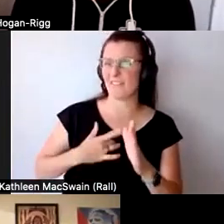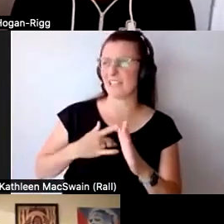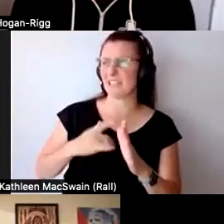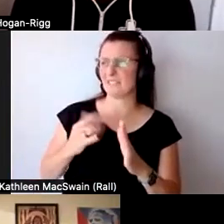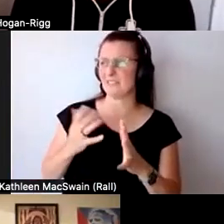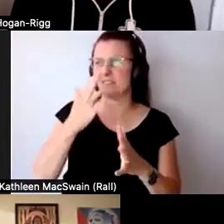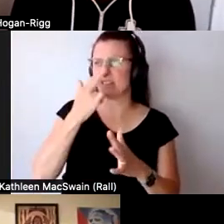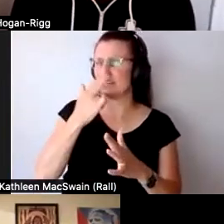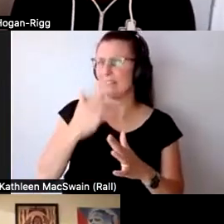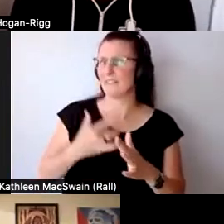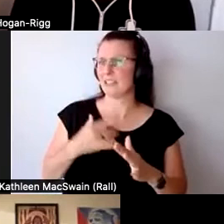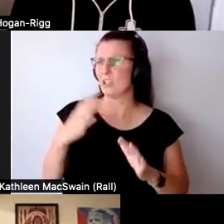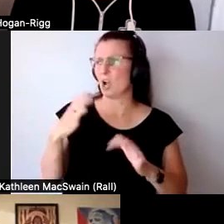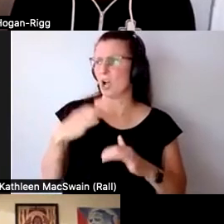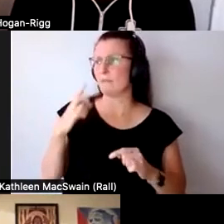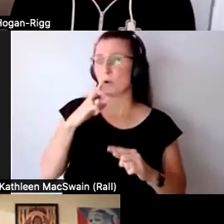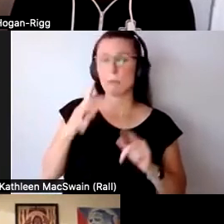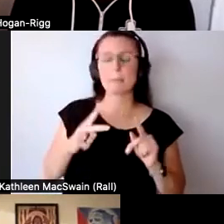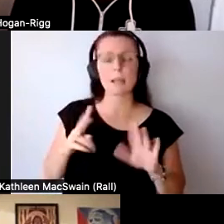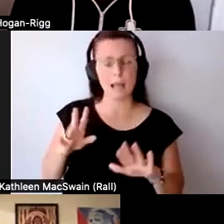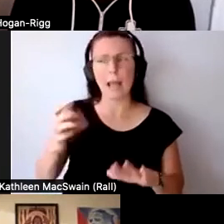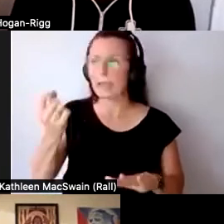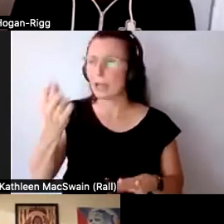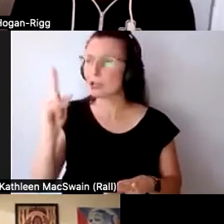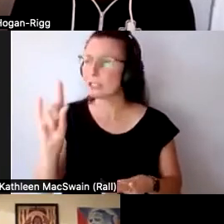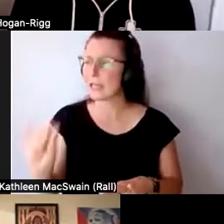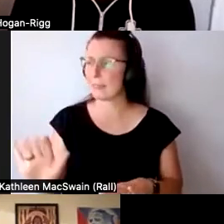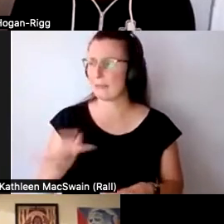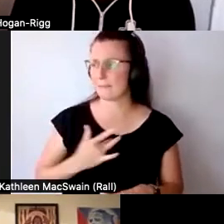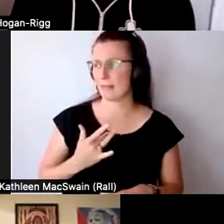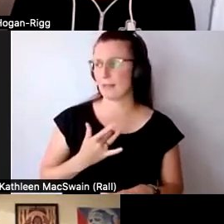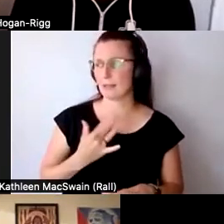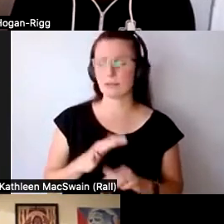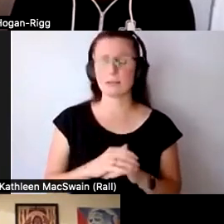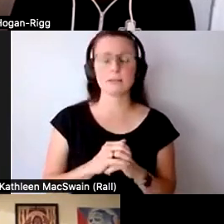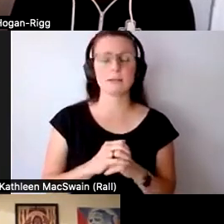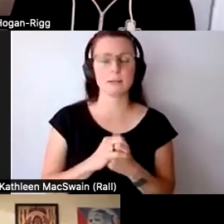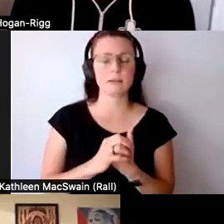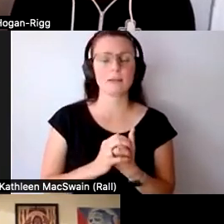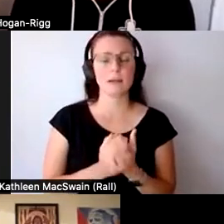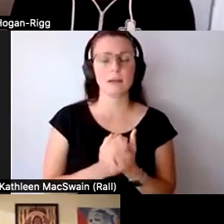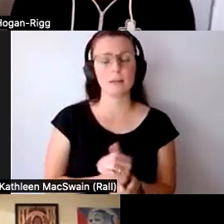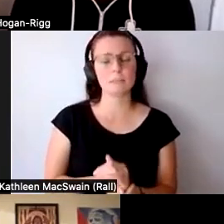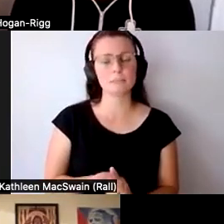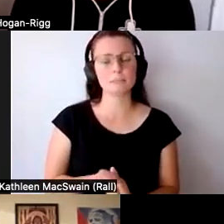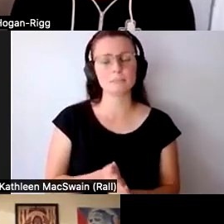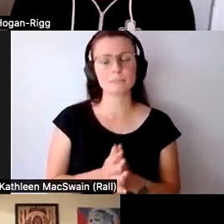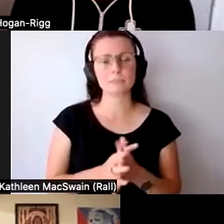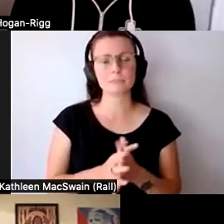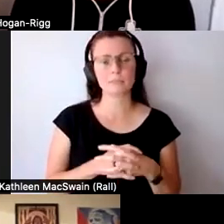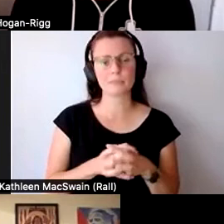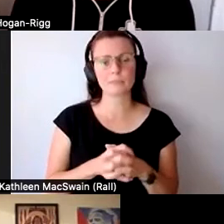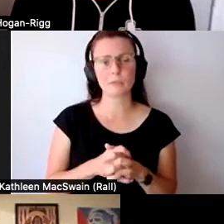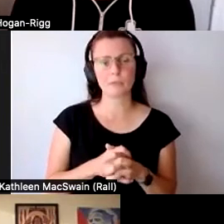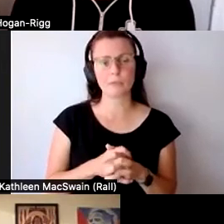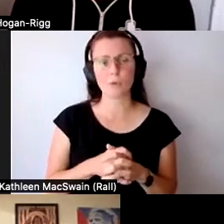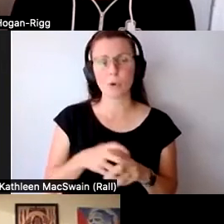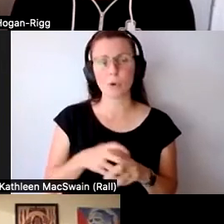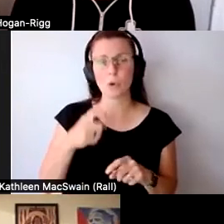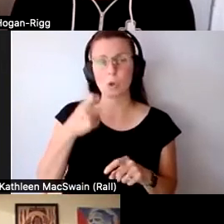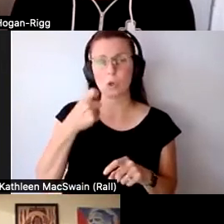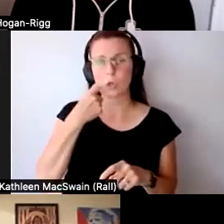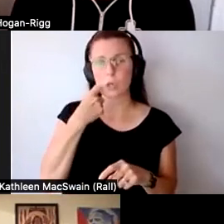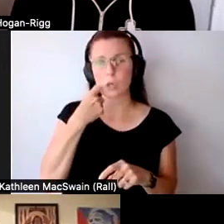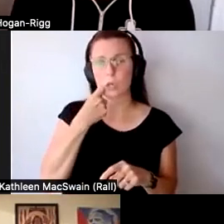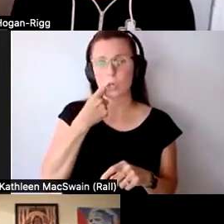The reality is my favorite, especially recently, compliment has been, I forgot you guys were